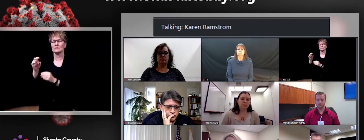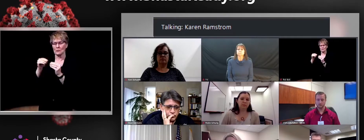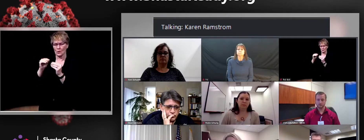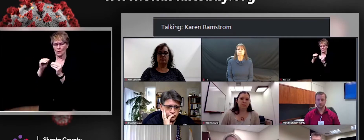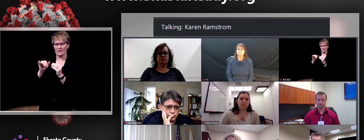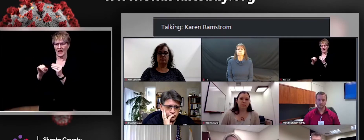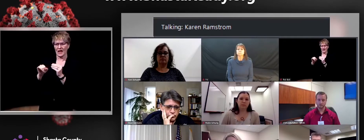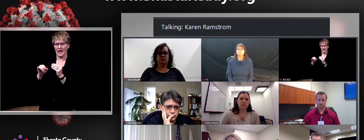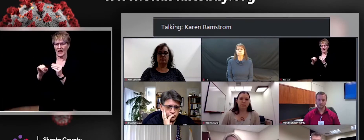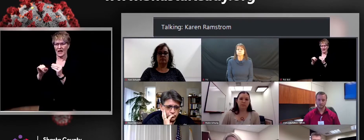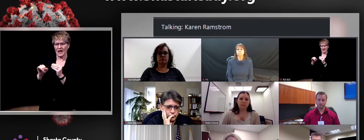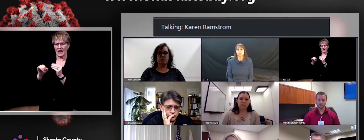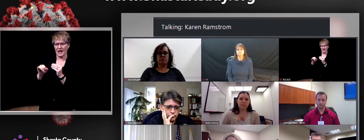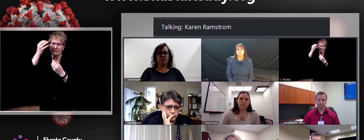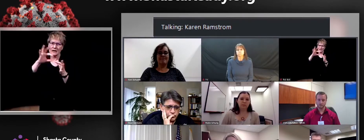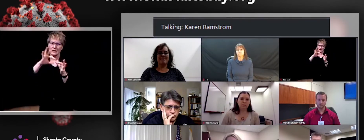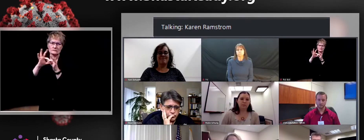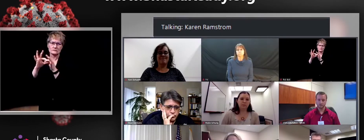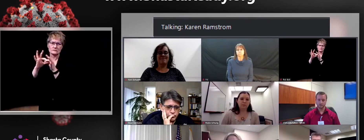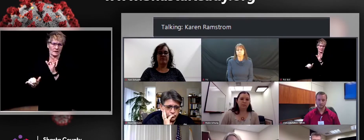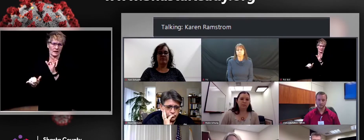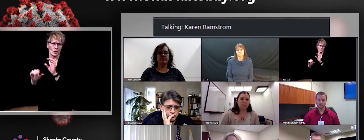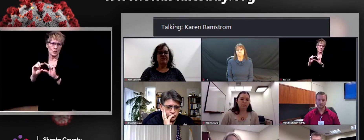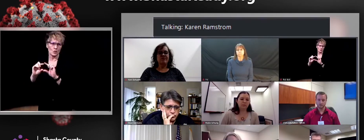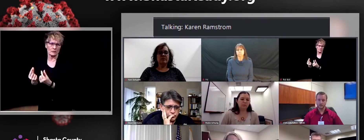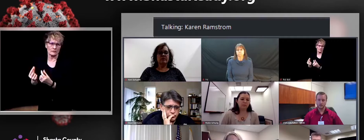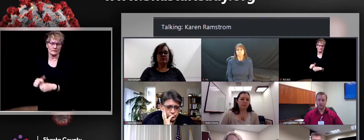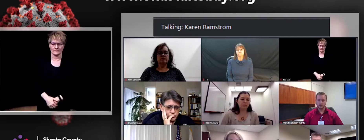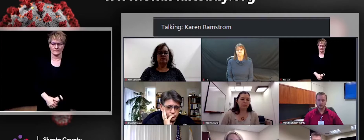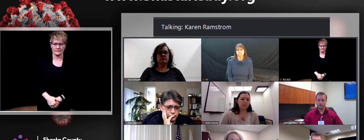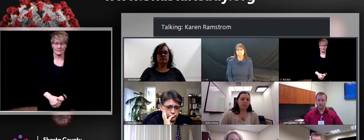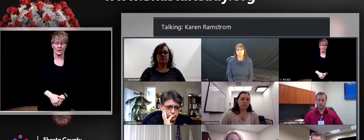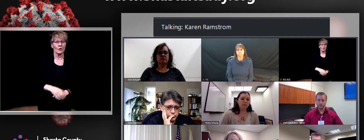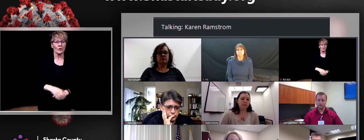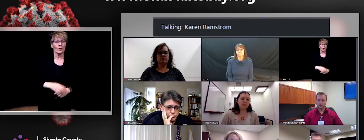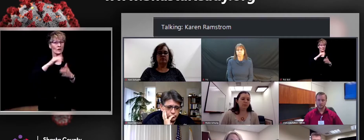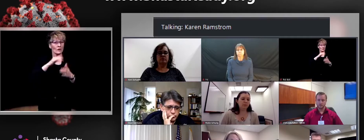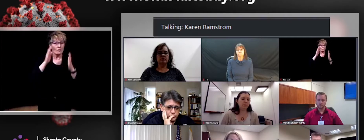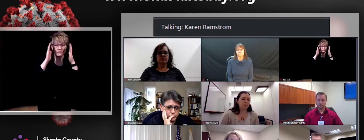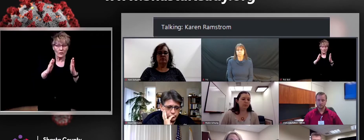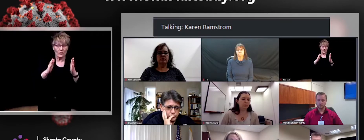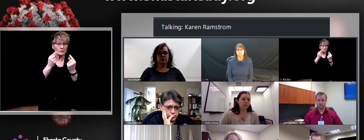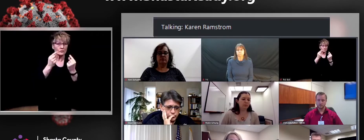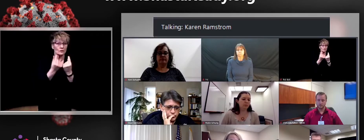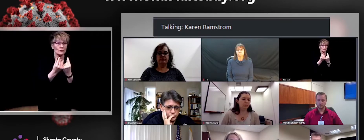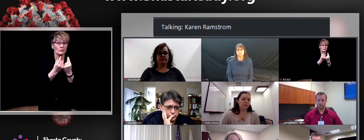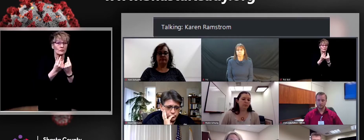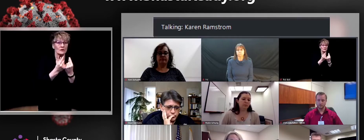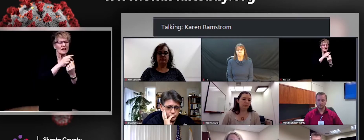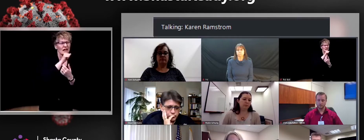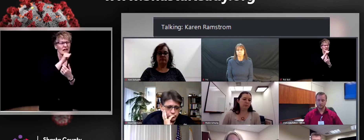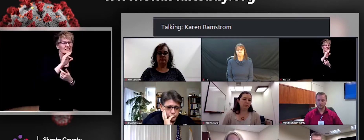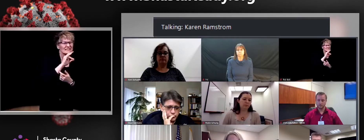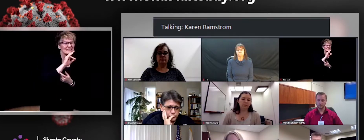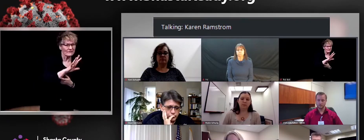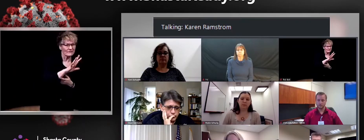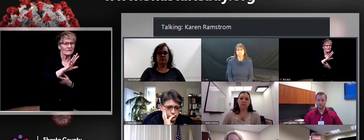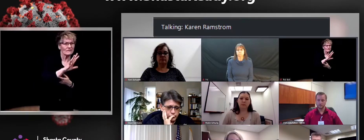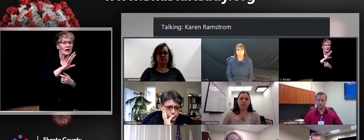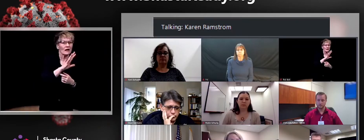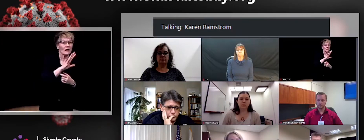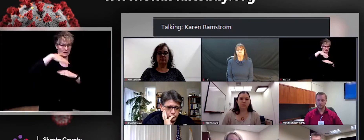moment. We're also really focused on individuals 75 and older, and emergency service workers. We've been vaccinating them for a bit as